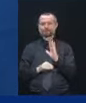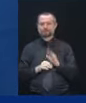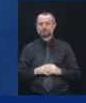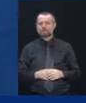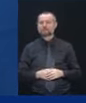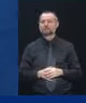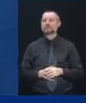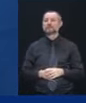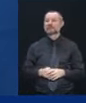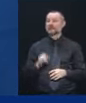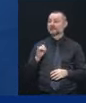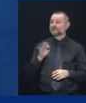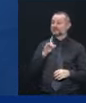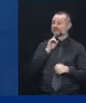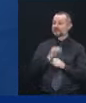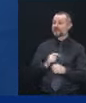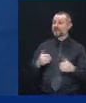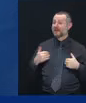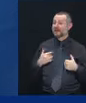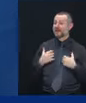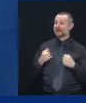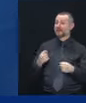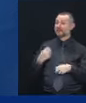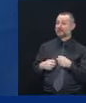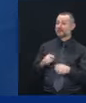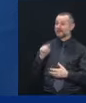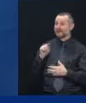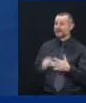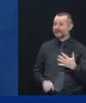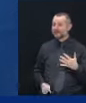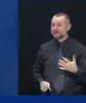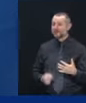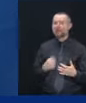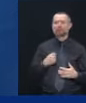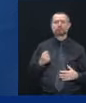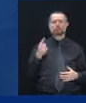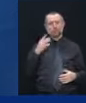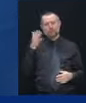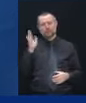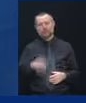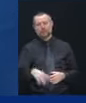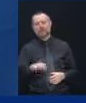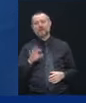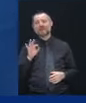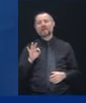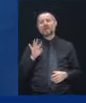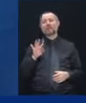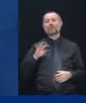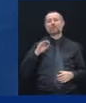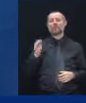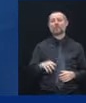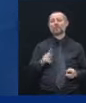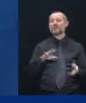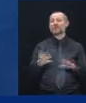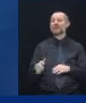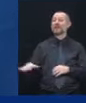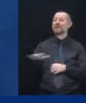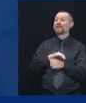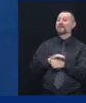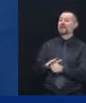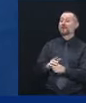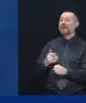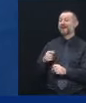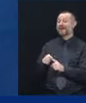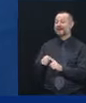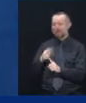have a comorbidity, they get that 94% of the deaths are people with comorbidities. They